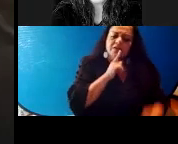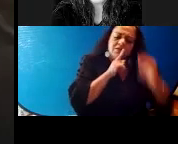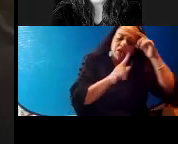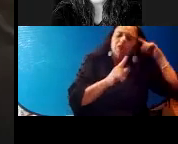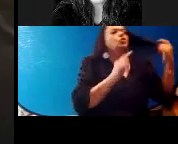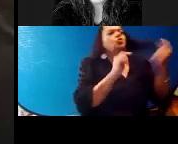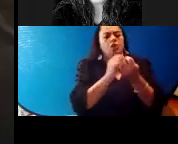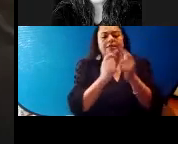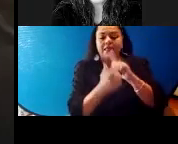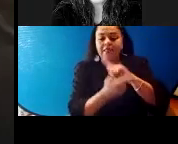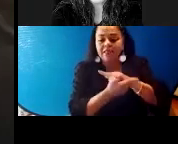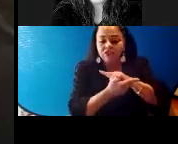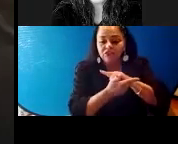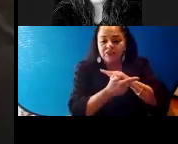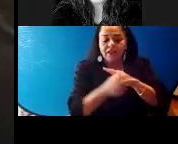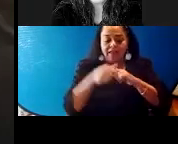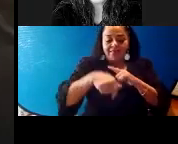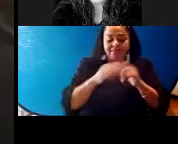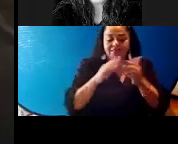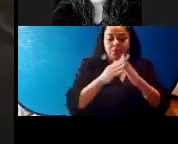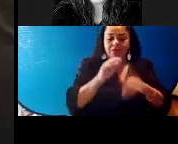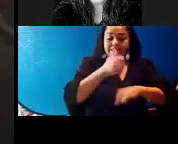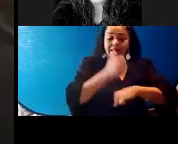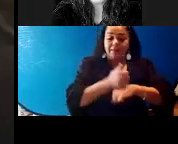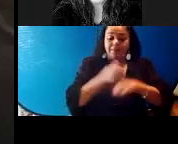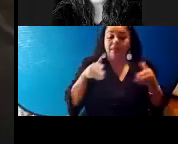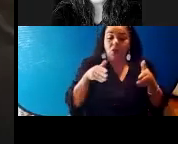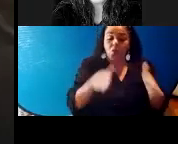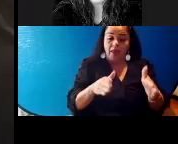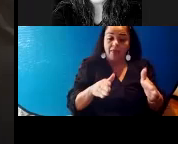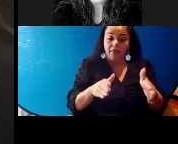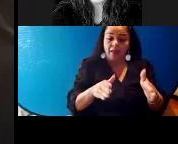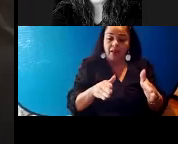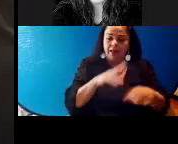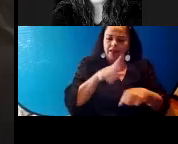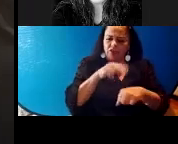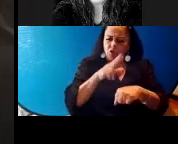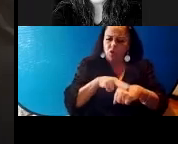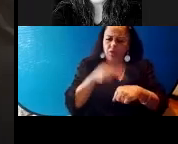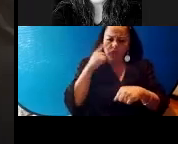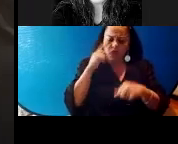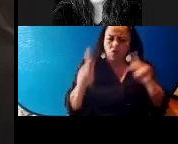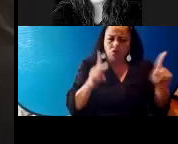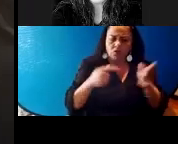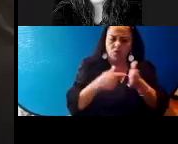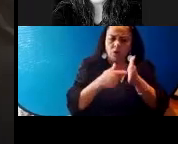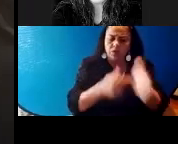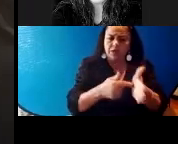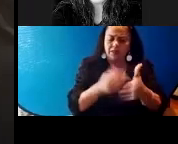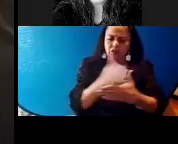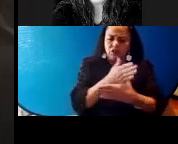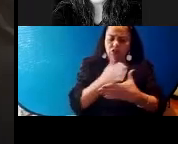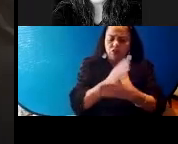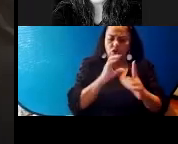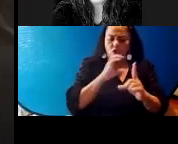exist within this community. And so setting this up in a way that, you know, is normalized for folks, and it represents and shares the culture of